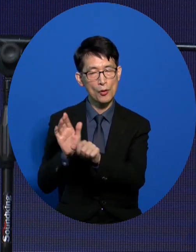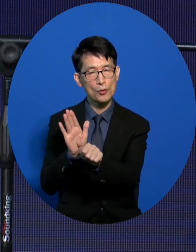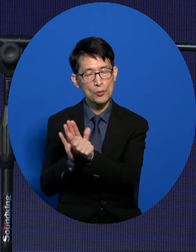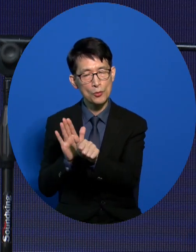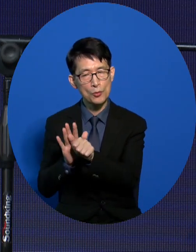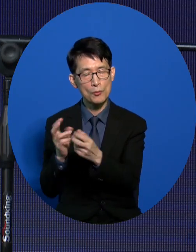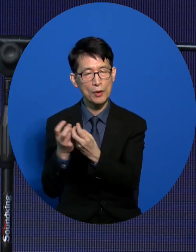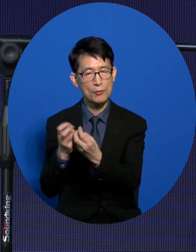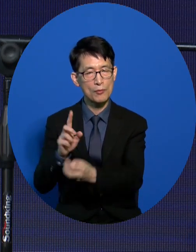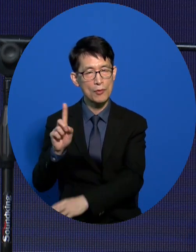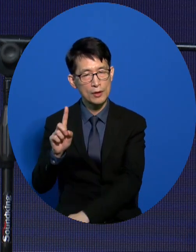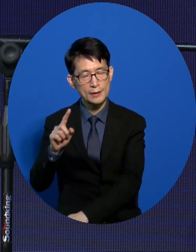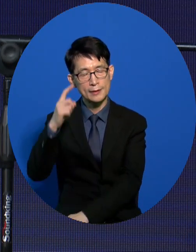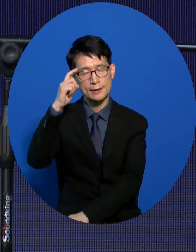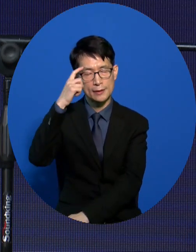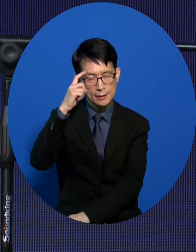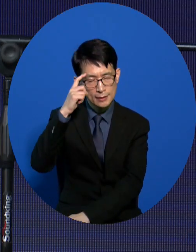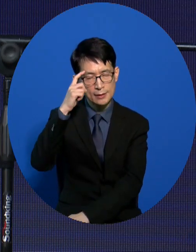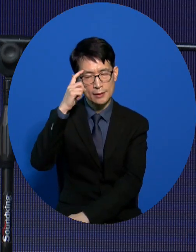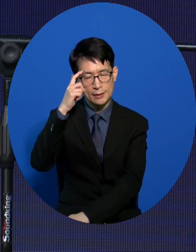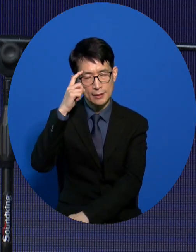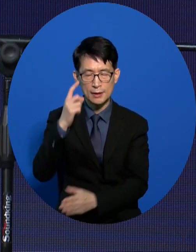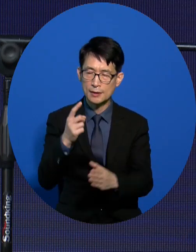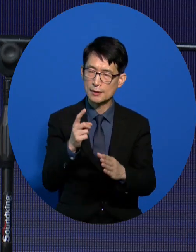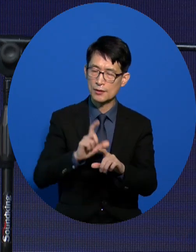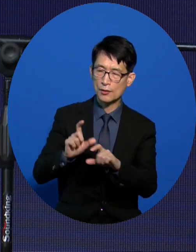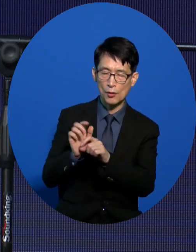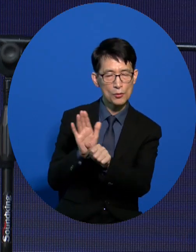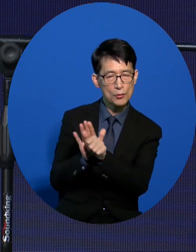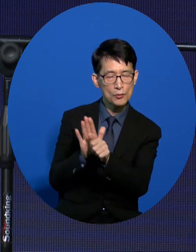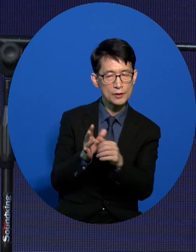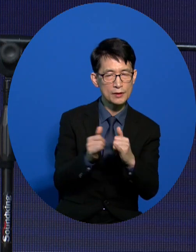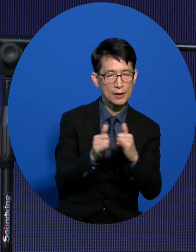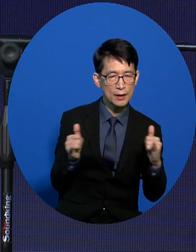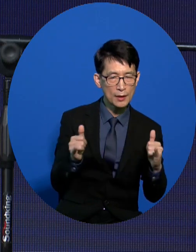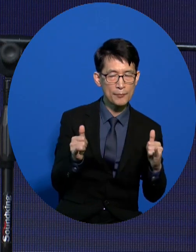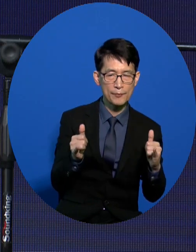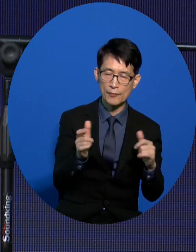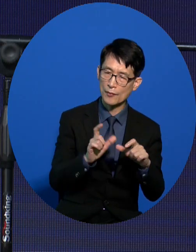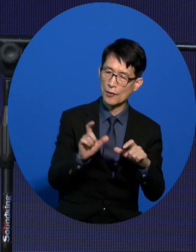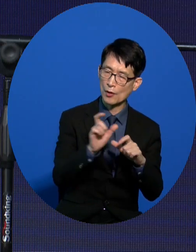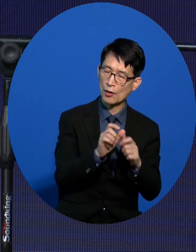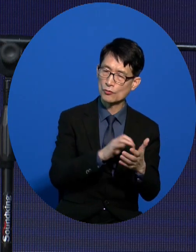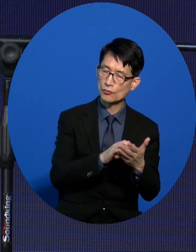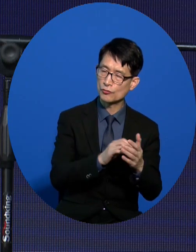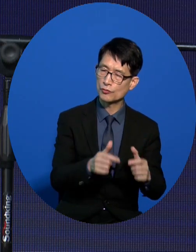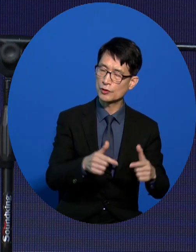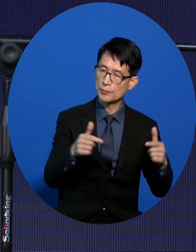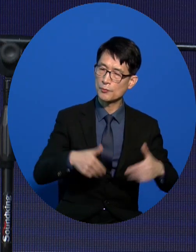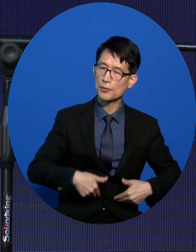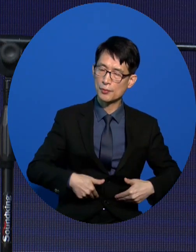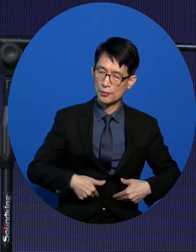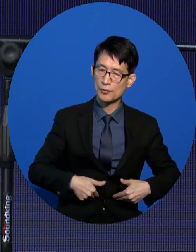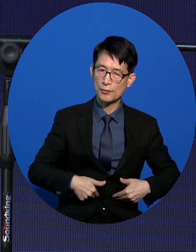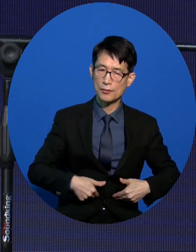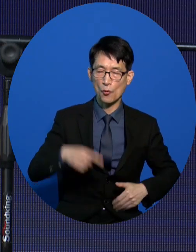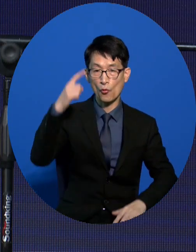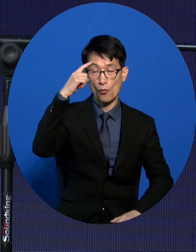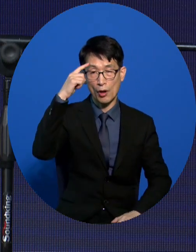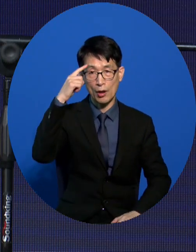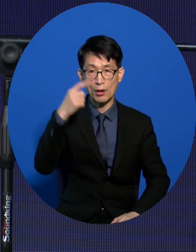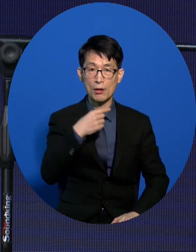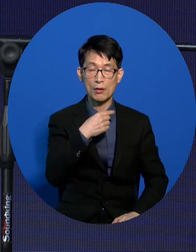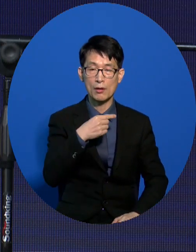to the hospitals, I think that in-depth discussions have to take place so that we can secure